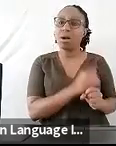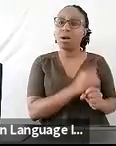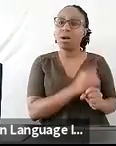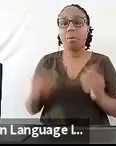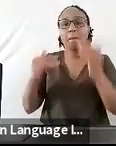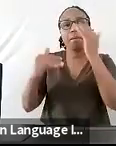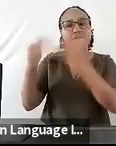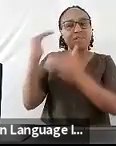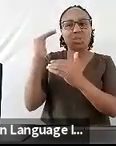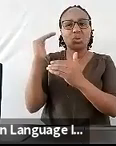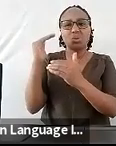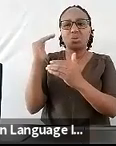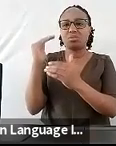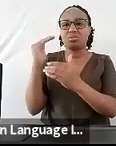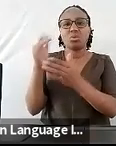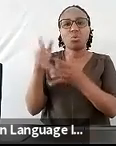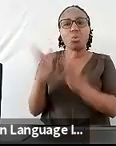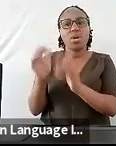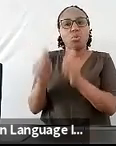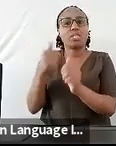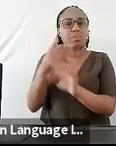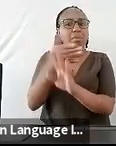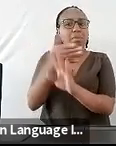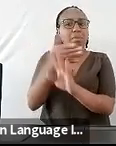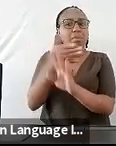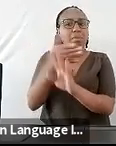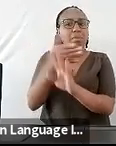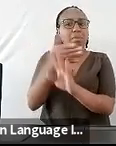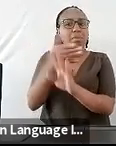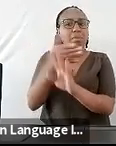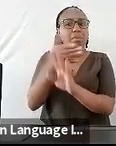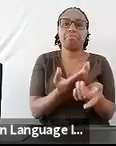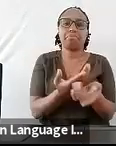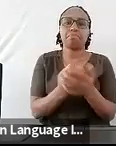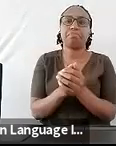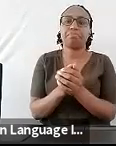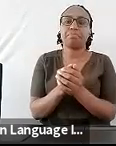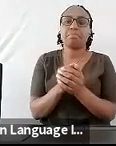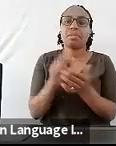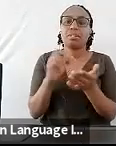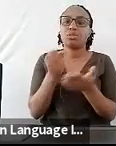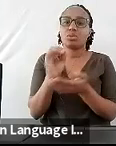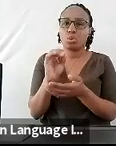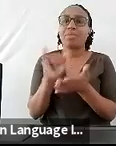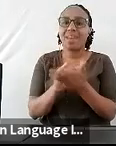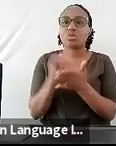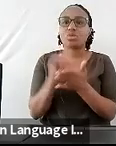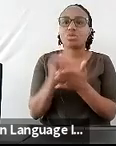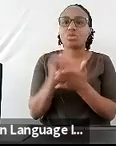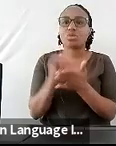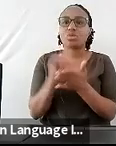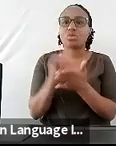had envisioned it, you know, coming up. And so that's what the book is thinking about,